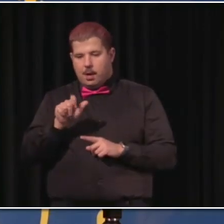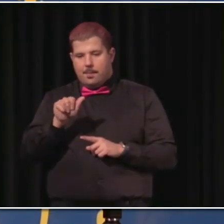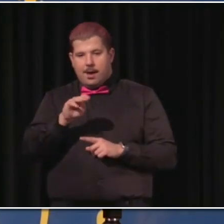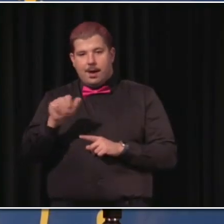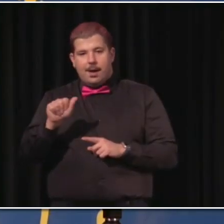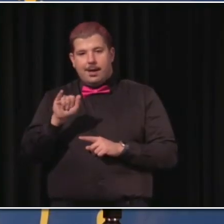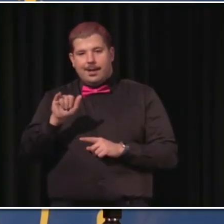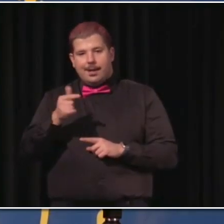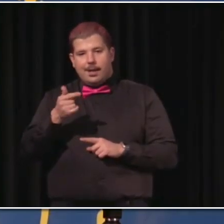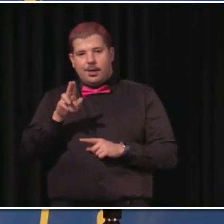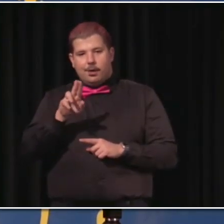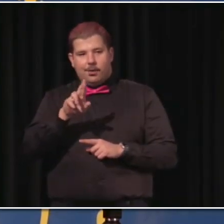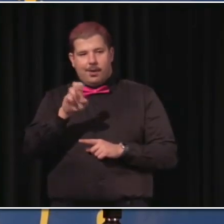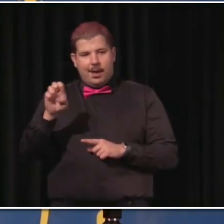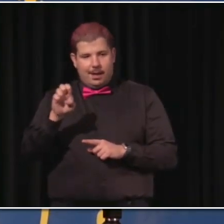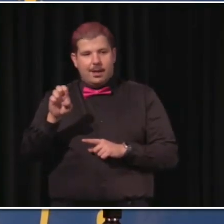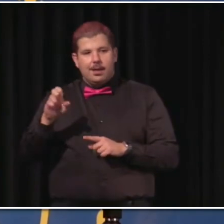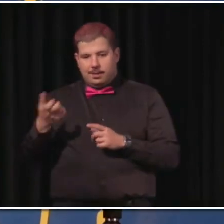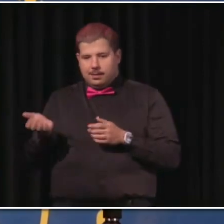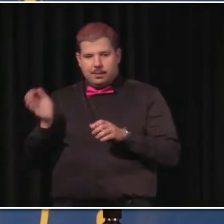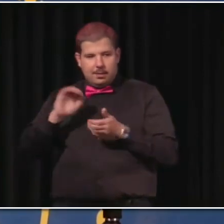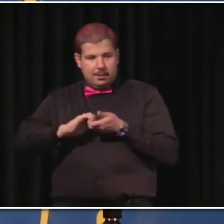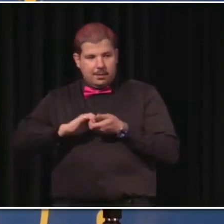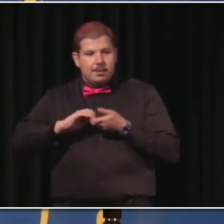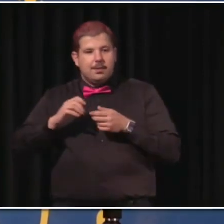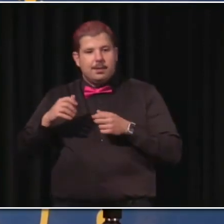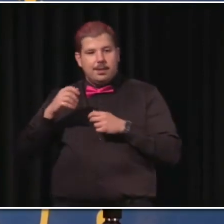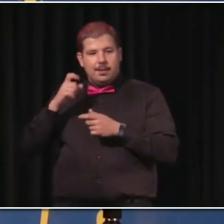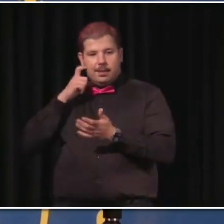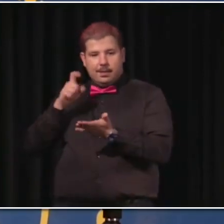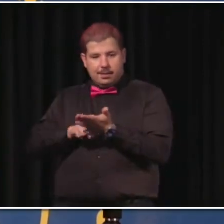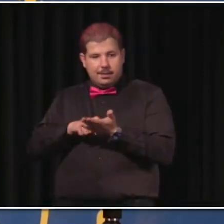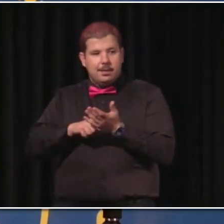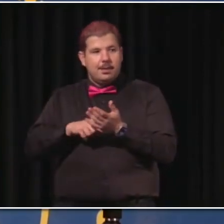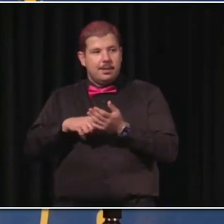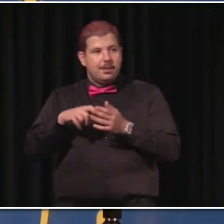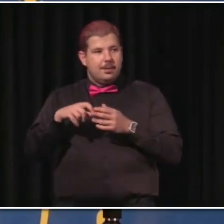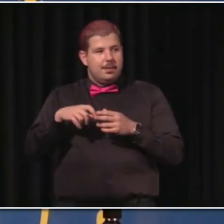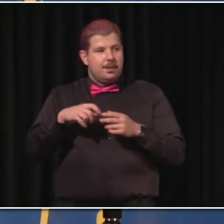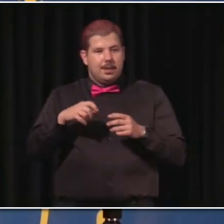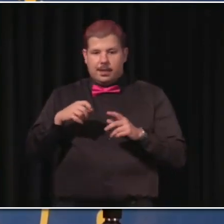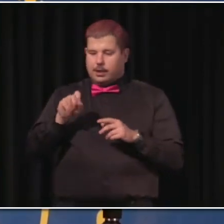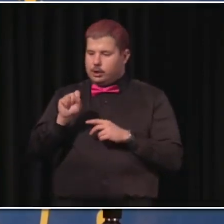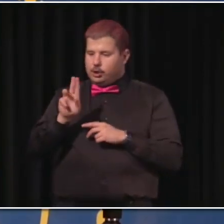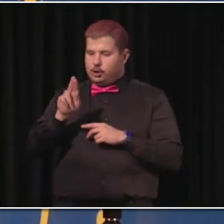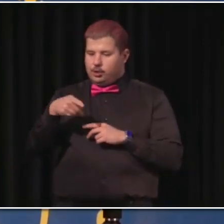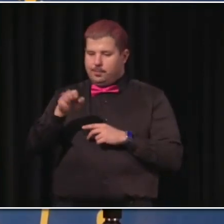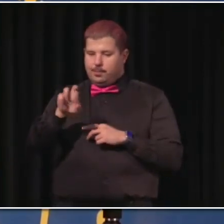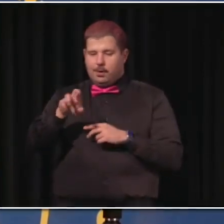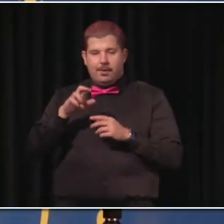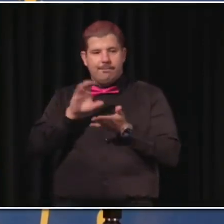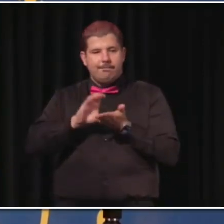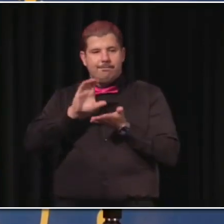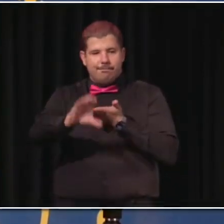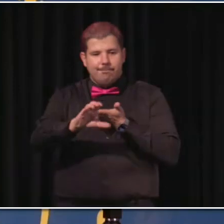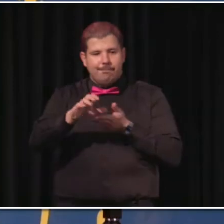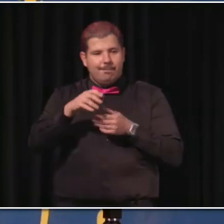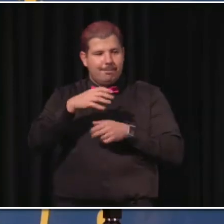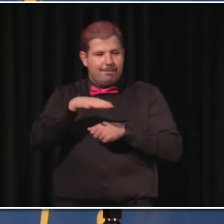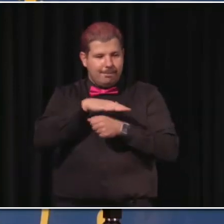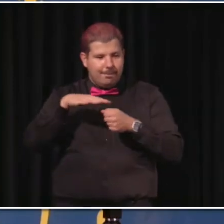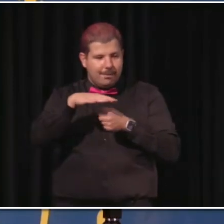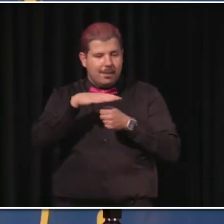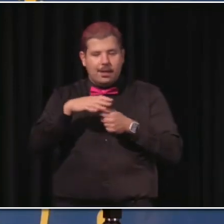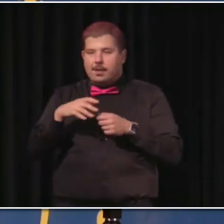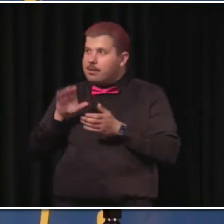the Tijuana River Valley designated as a Superfund site to force the federal government to